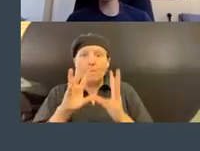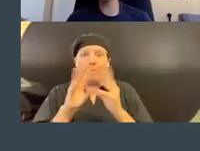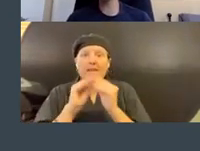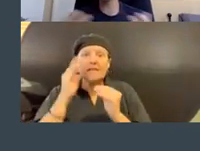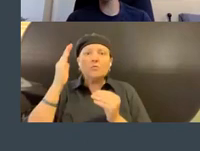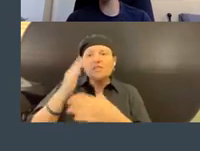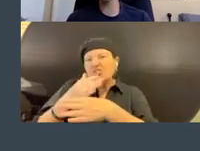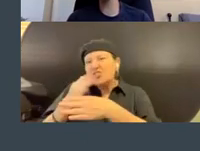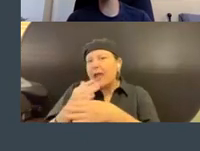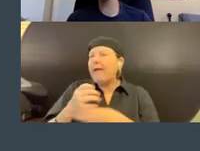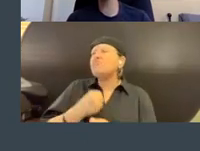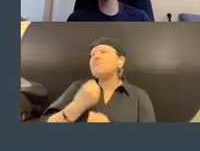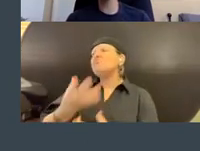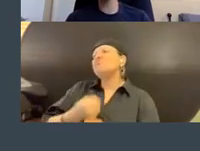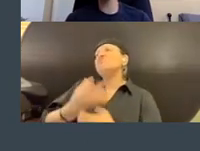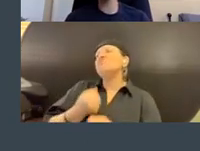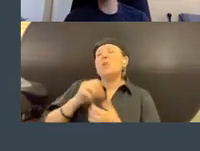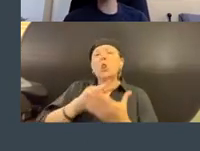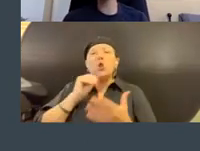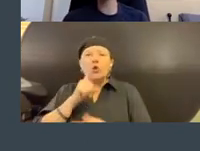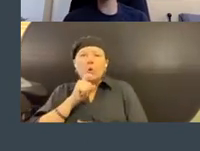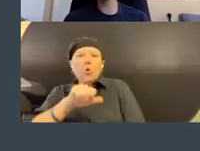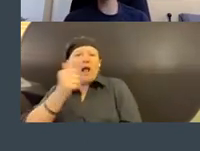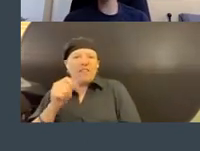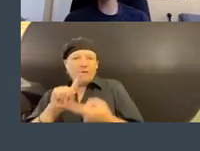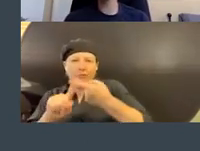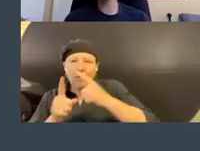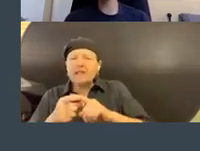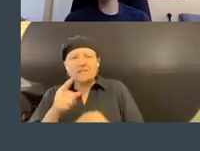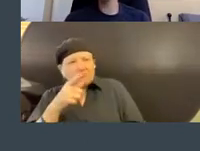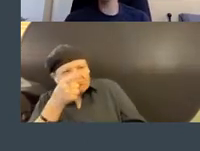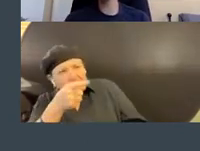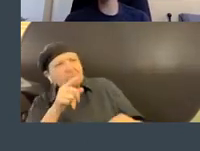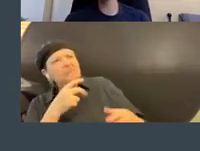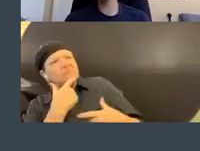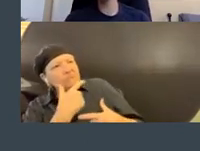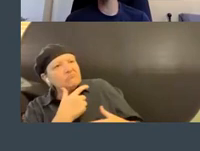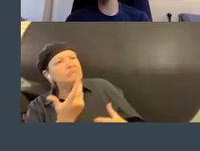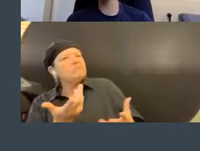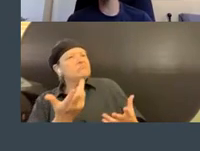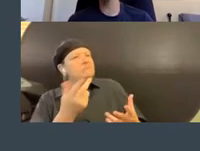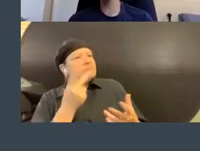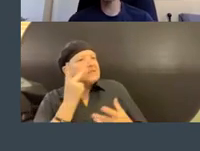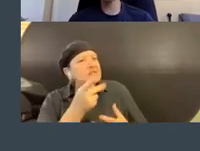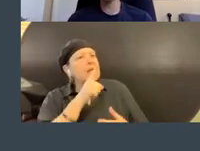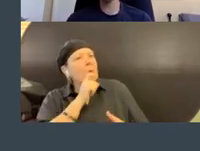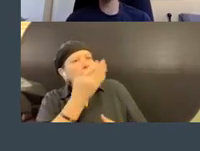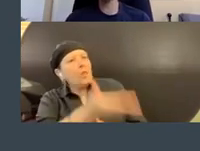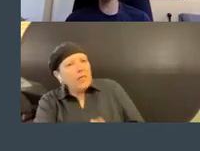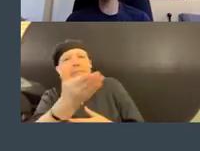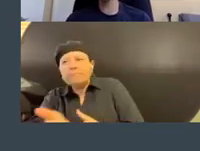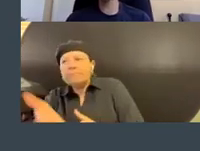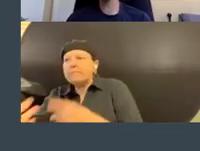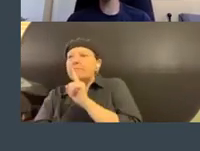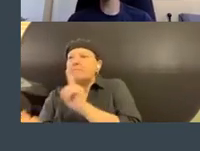each other, they're learning about their classmates. Just really trying to build some kind of like a connection between the different individuals. And